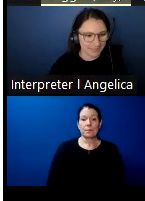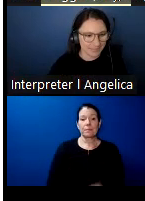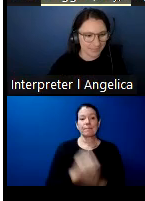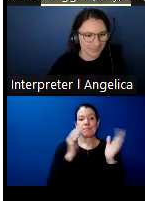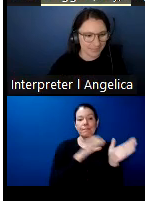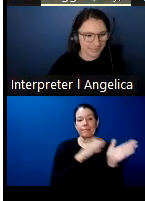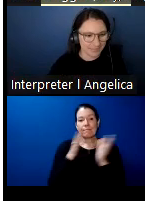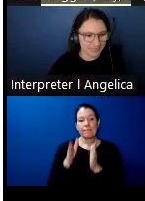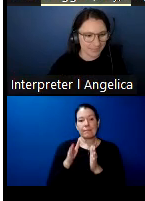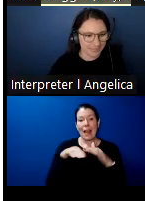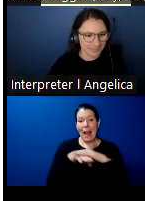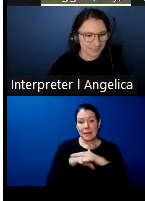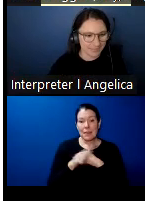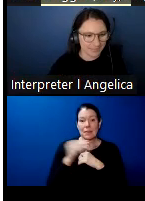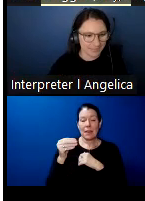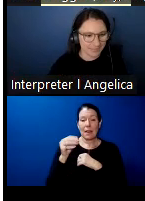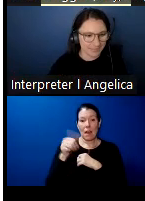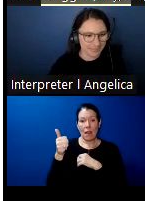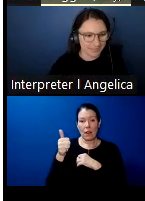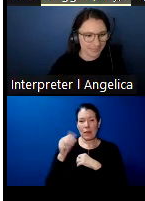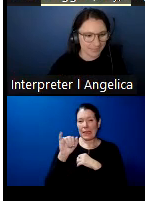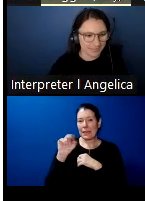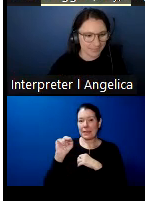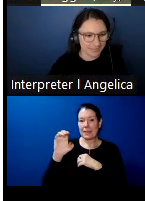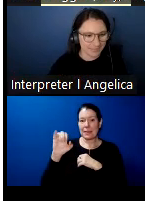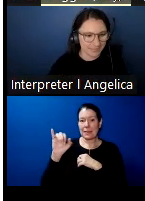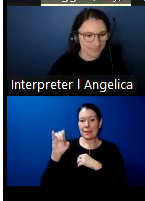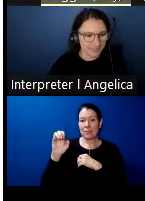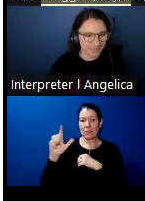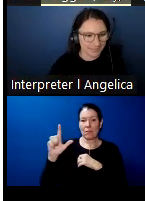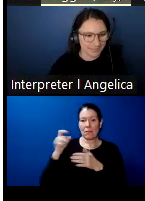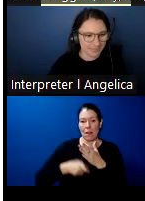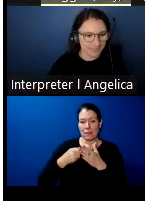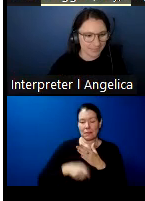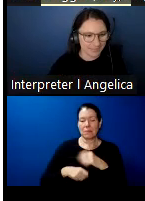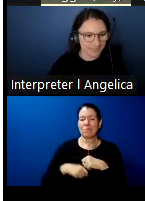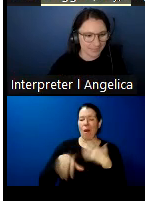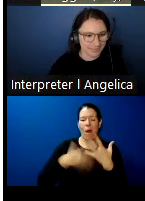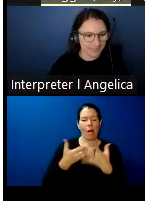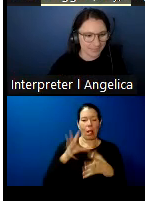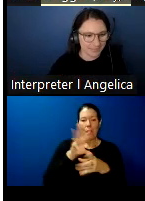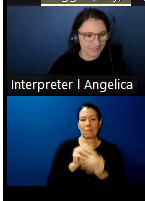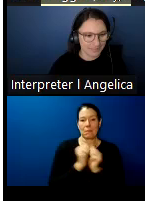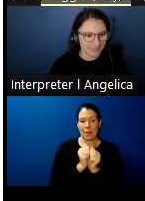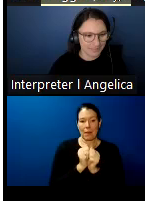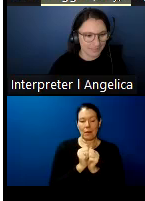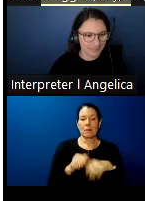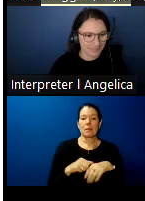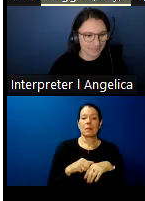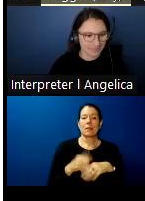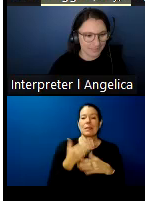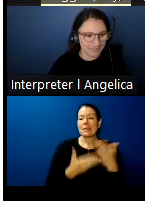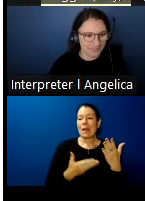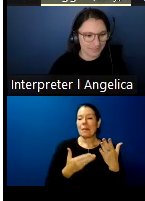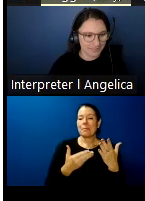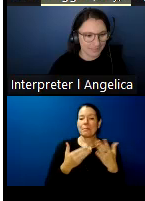access and other incidental costs. So this is kind of all thrown in together. So there's some intangible experiences